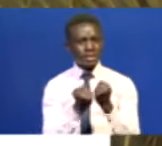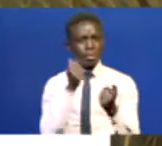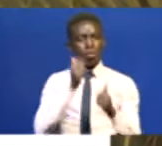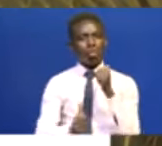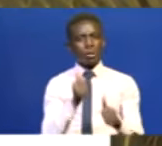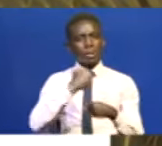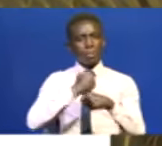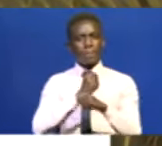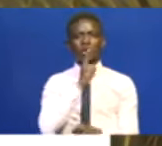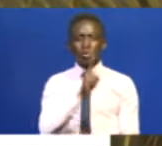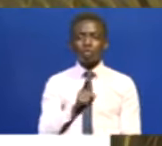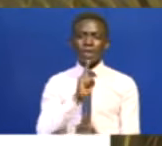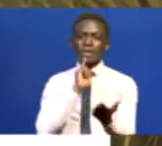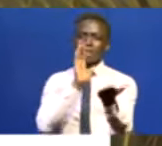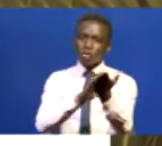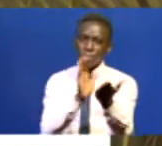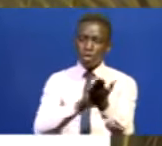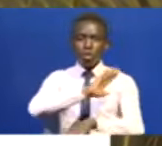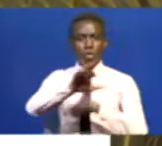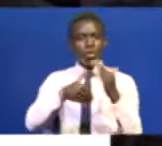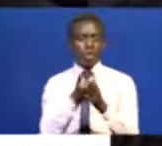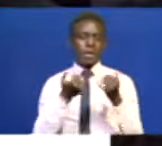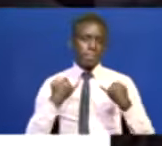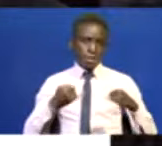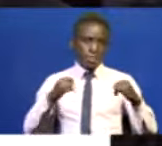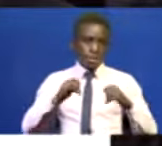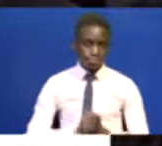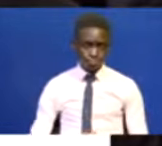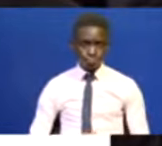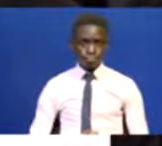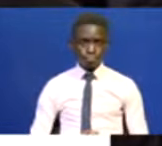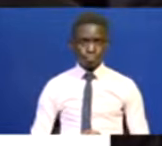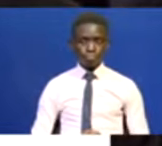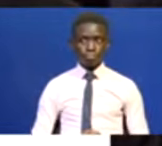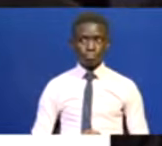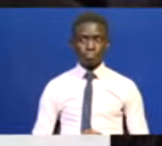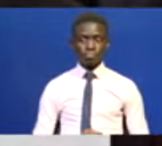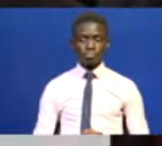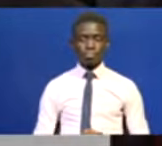the recommendations are implemented. Abdiaziz Hashim, Darubini.